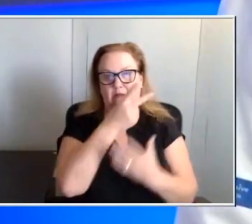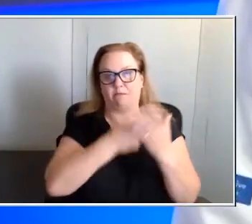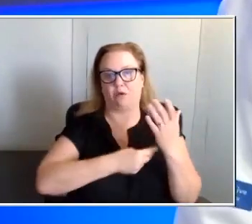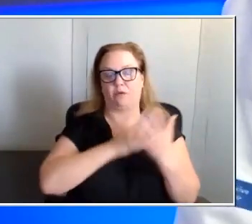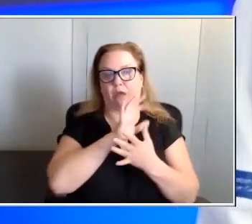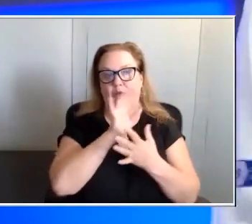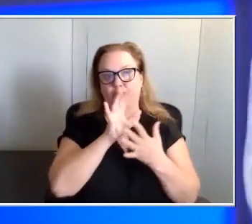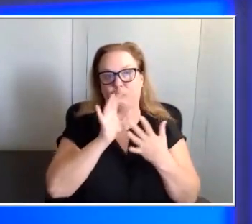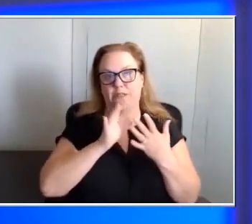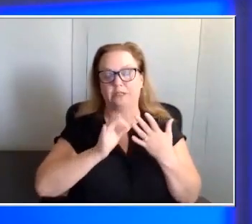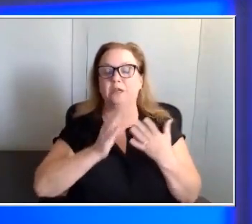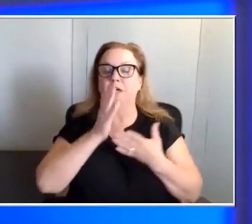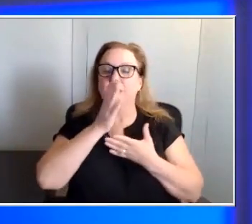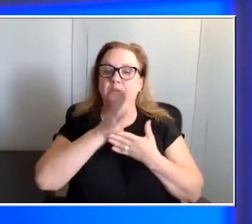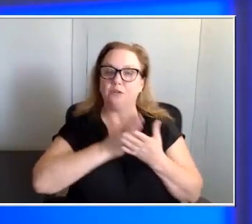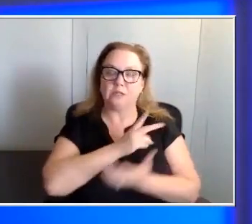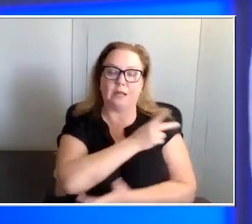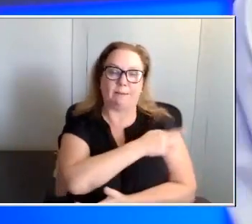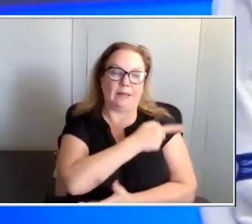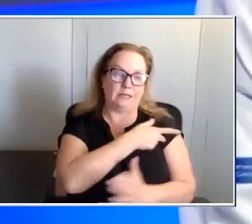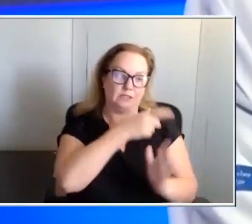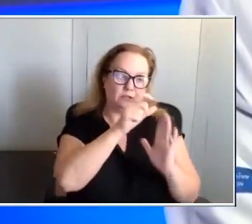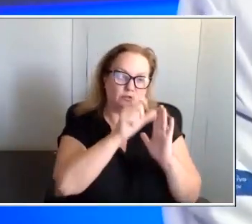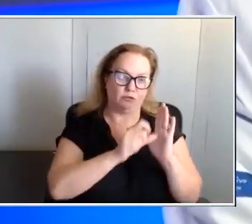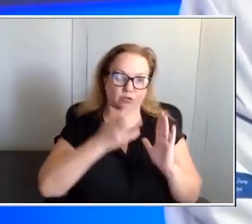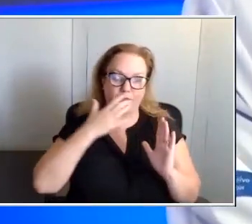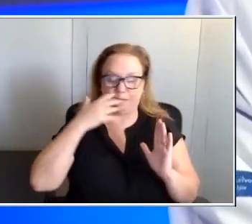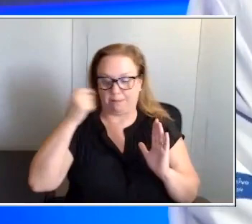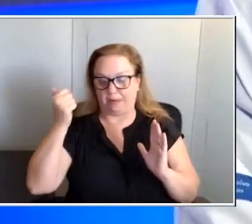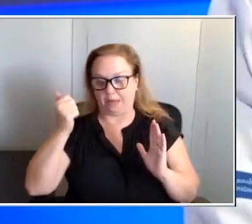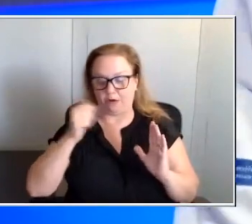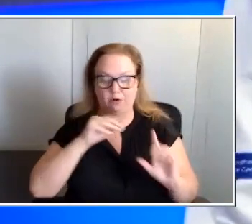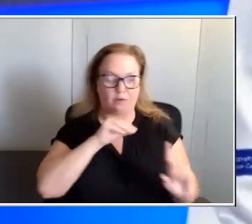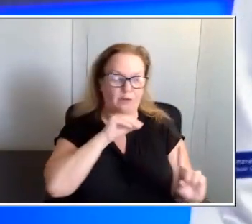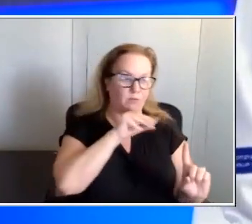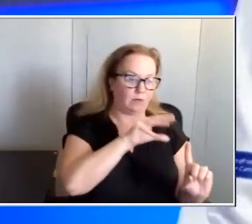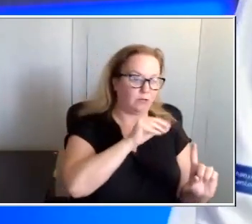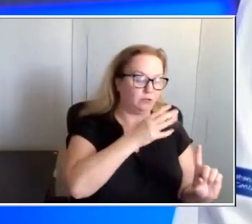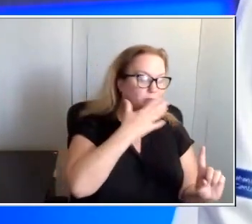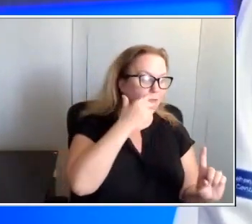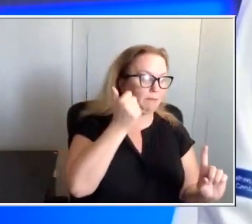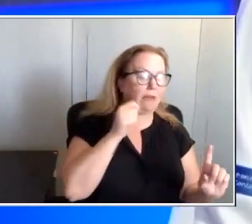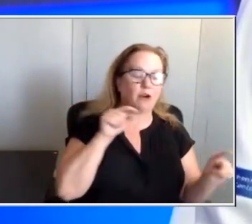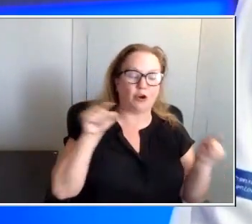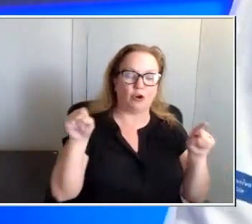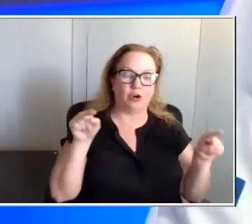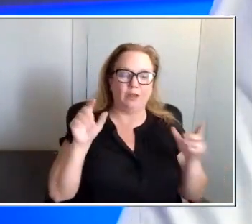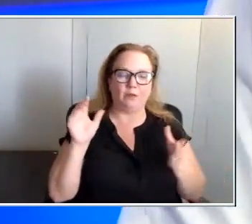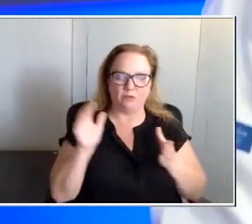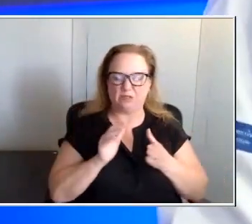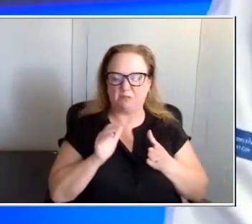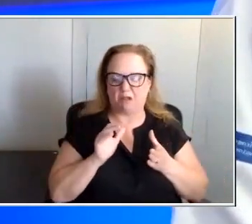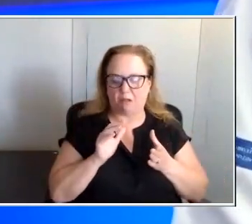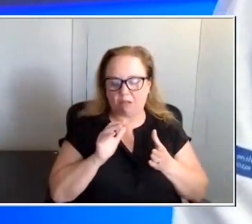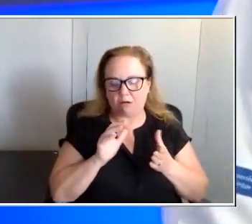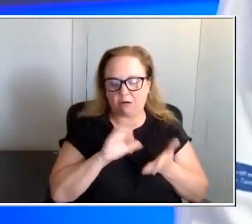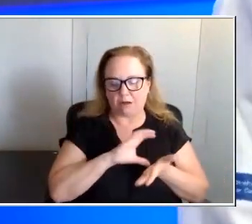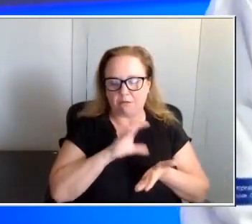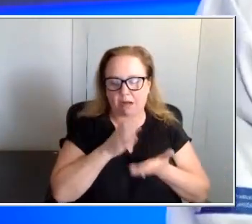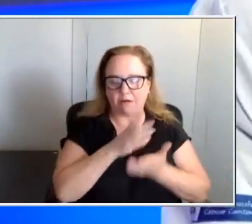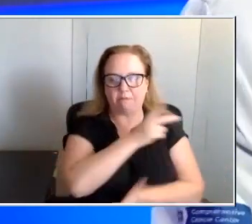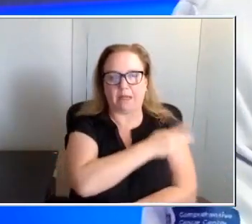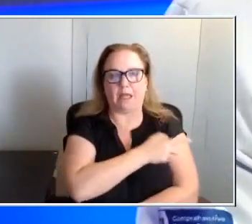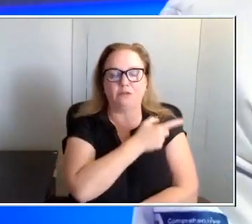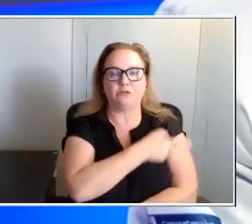are some patients where surgery may be better and radiation may be better. I think that those are the smaller portion of patients. So, if